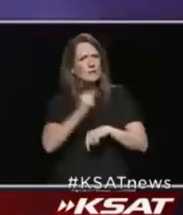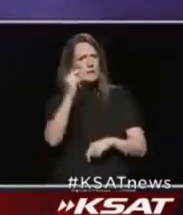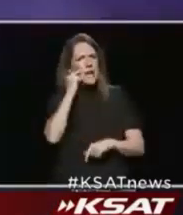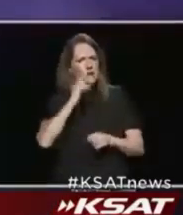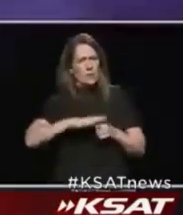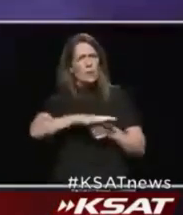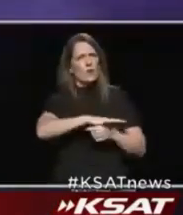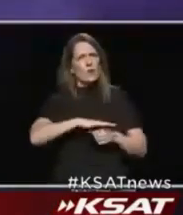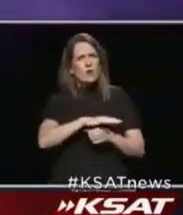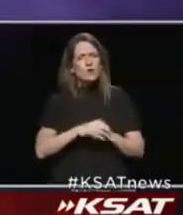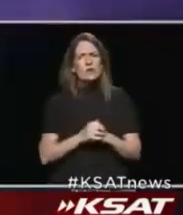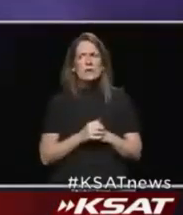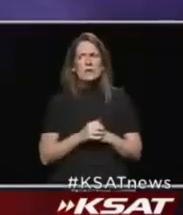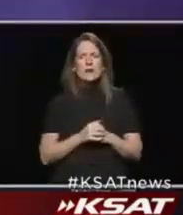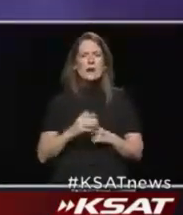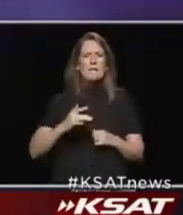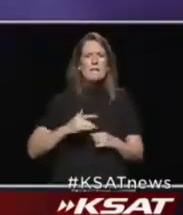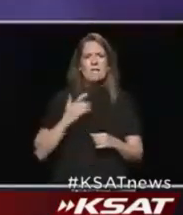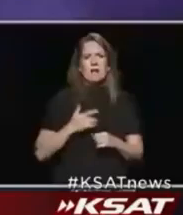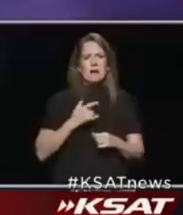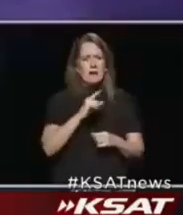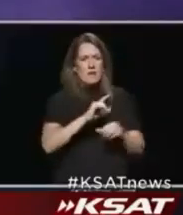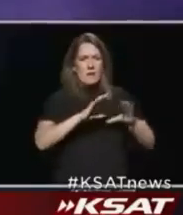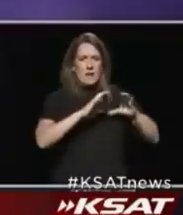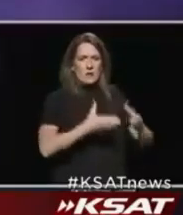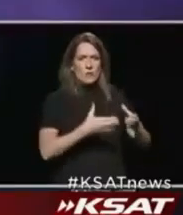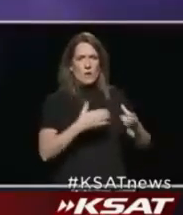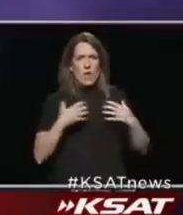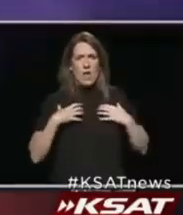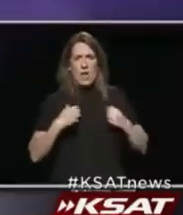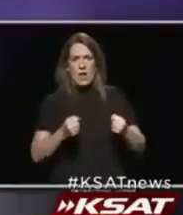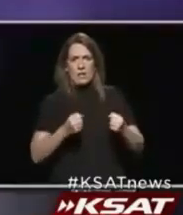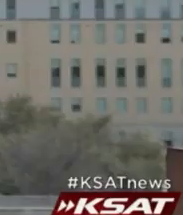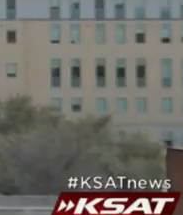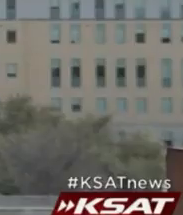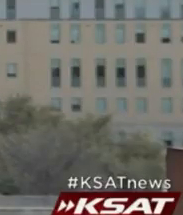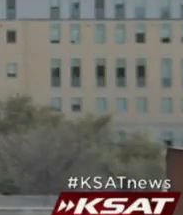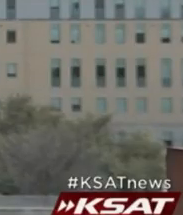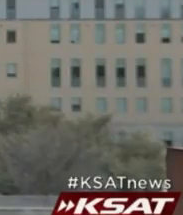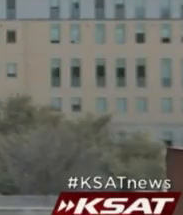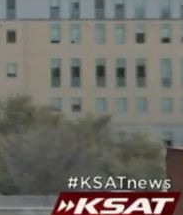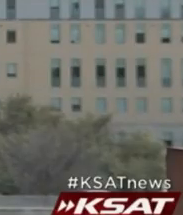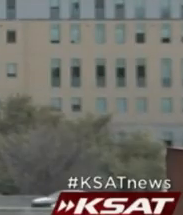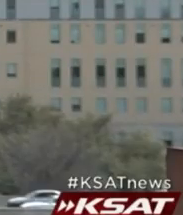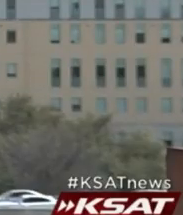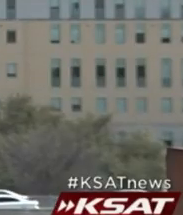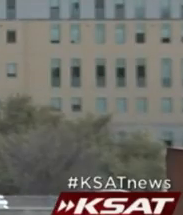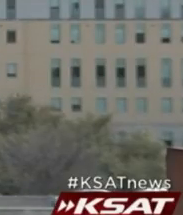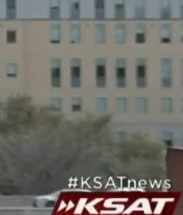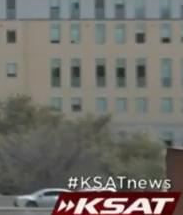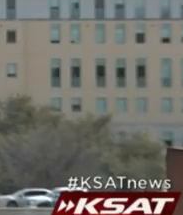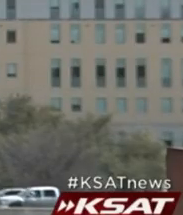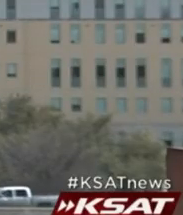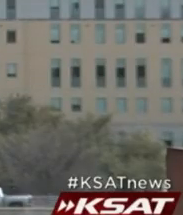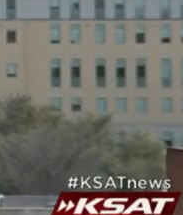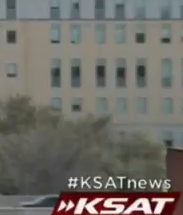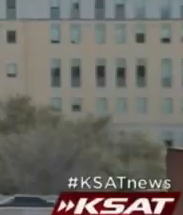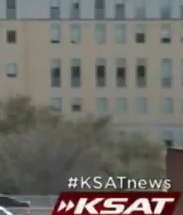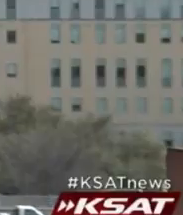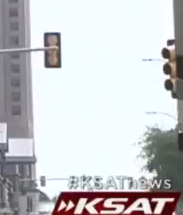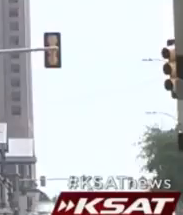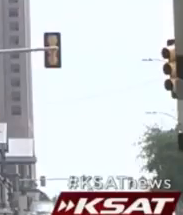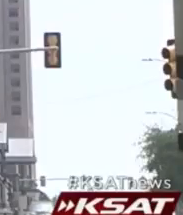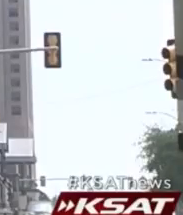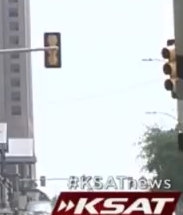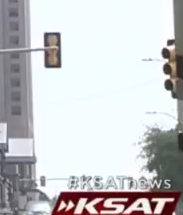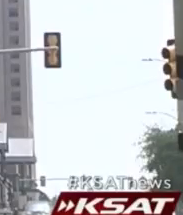measures that we would get from the health committee are going to be very good ones. The COVID-19 health transition team has been guiding city leaders on how to